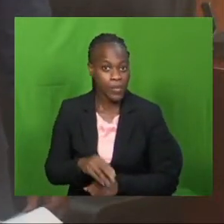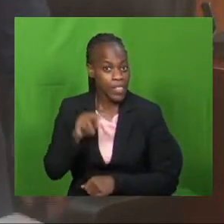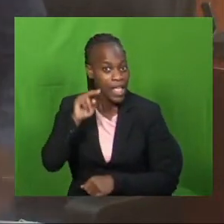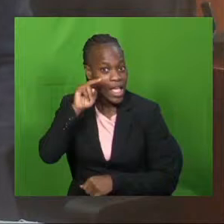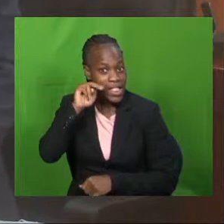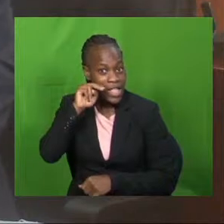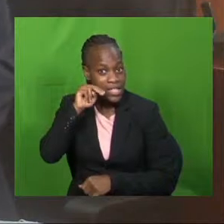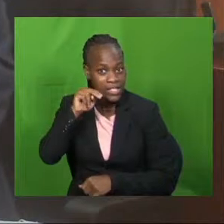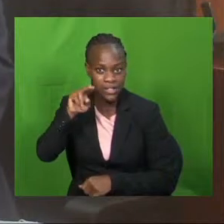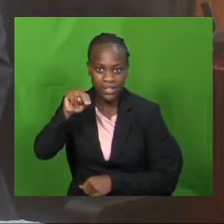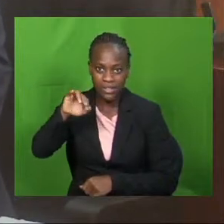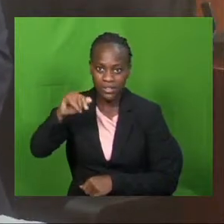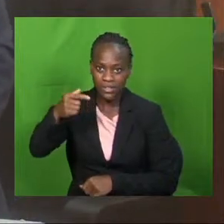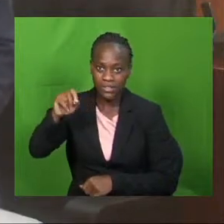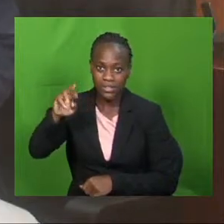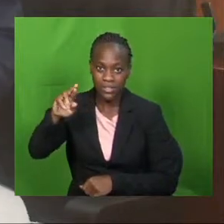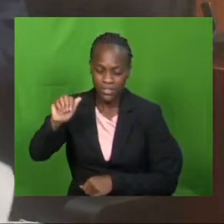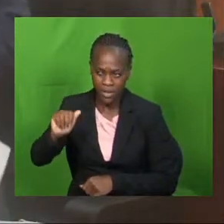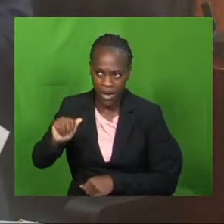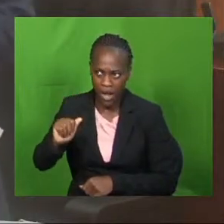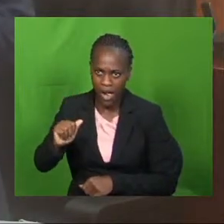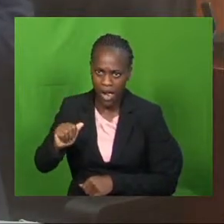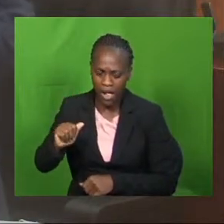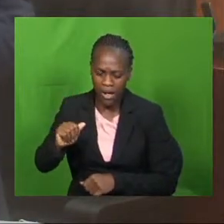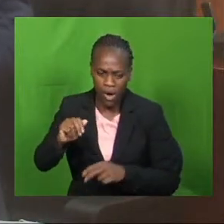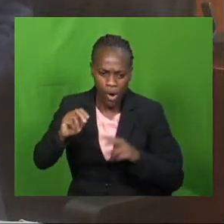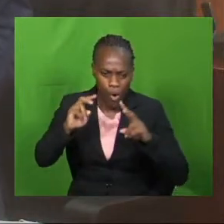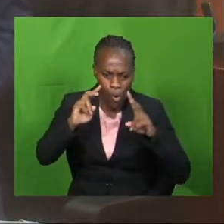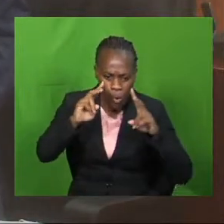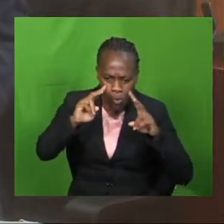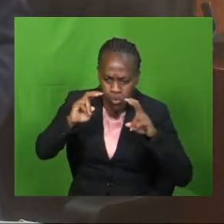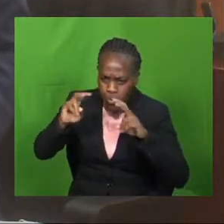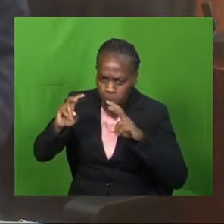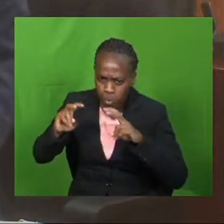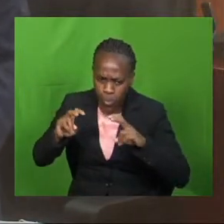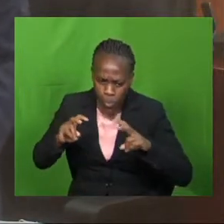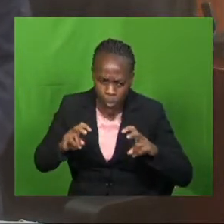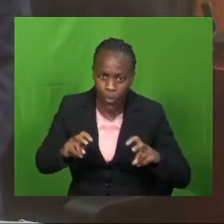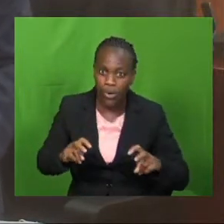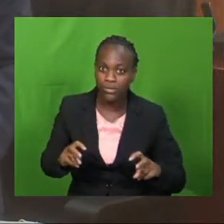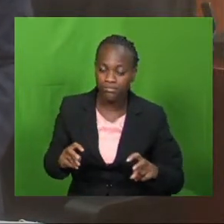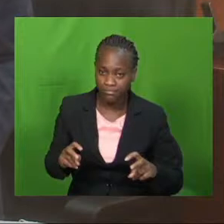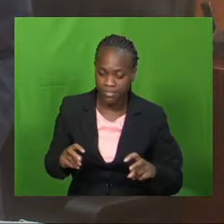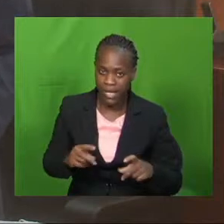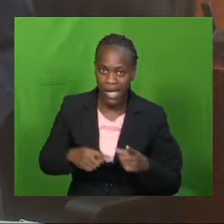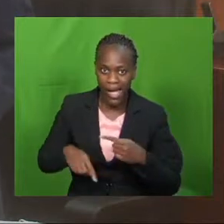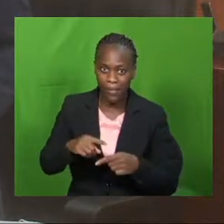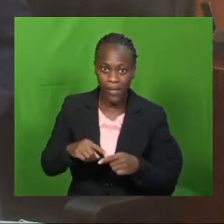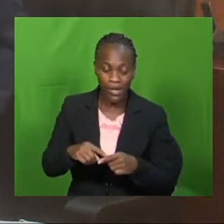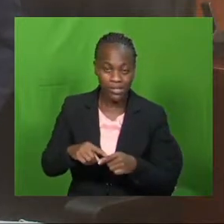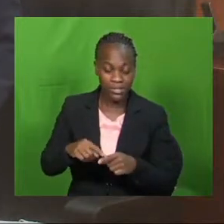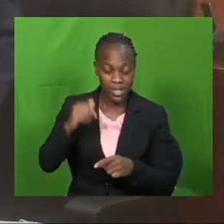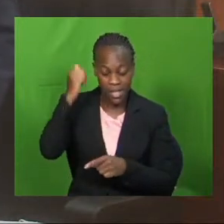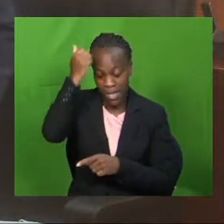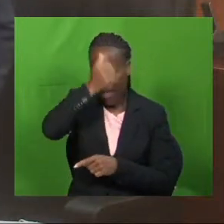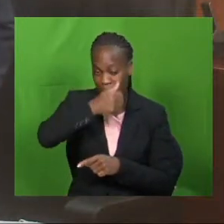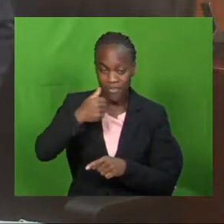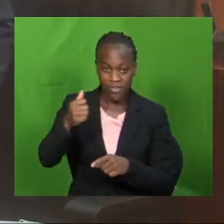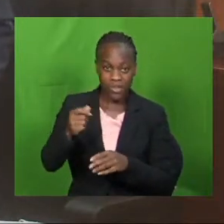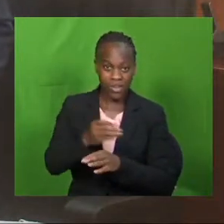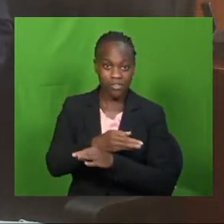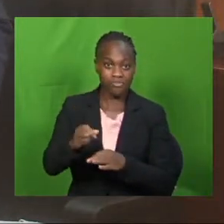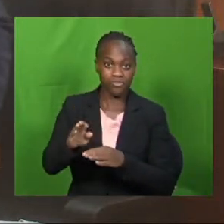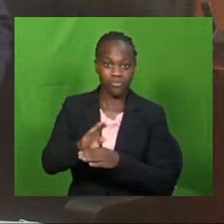when a survey was conducted on the awareness of the African Continental Free Trade Area, about two-thirds,